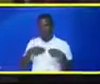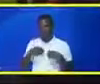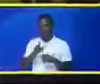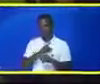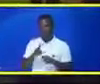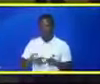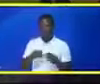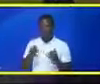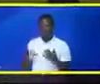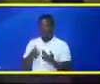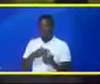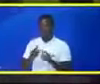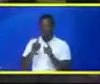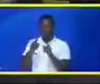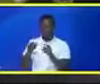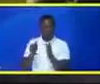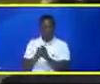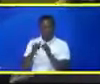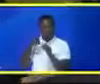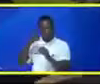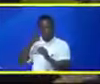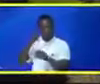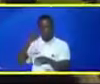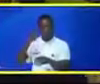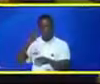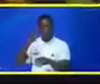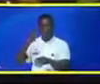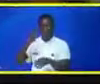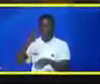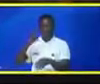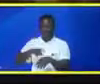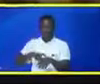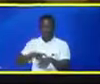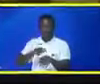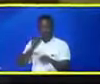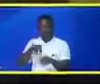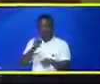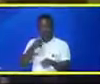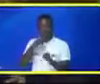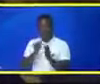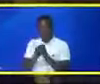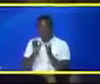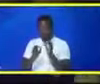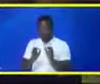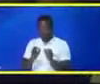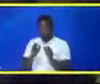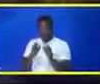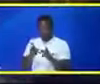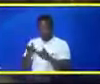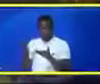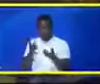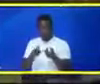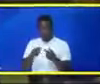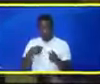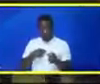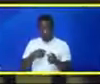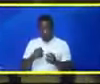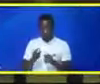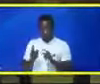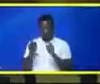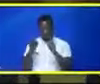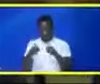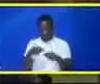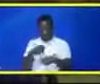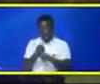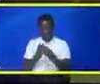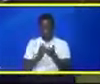are, I'm going to make two calls in one. You are saying, Apostle, if you give me an opportunity, I will rush to come and make it